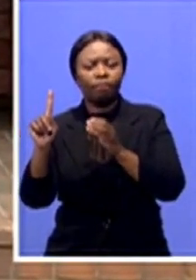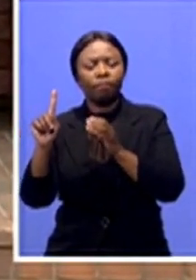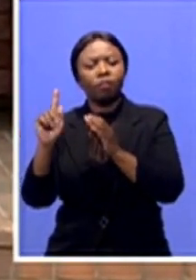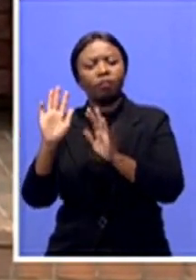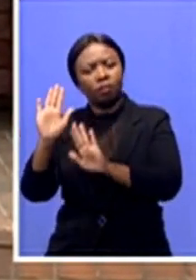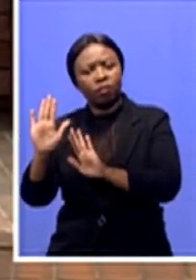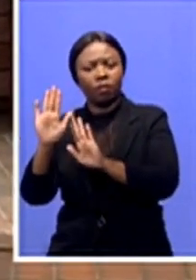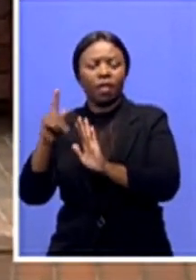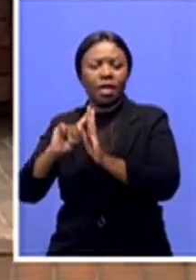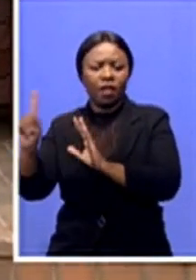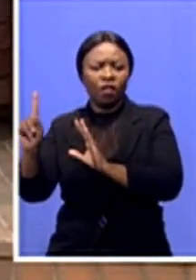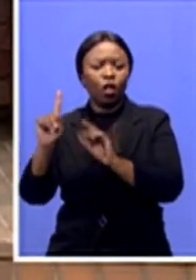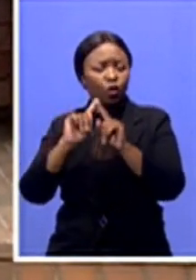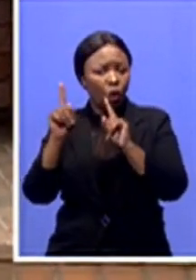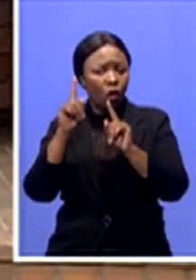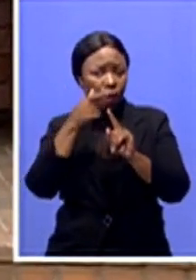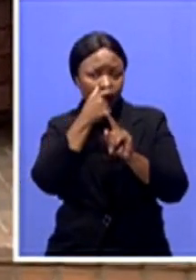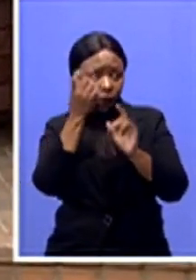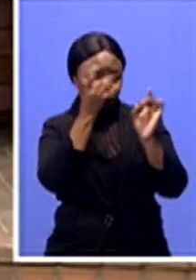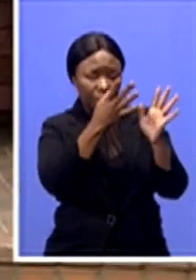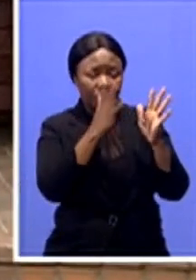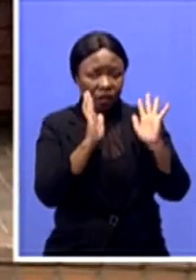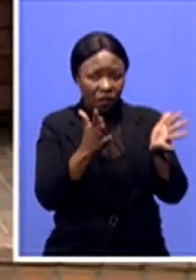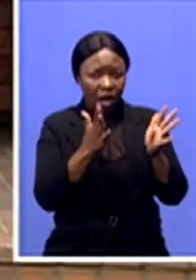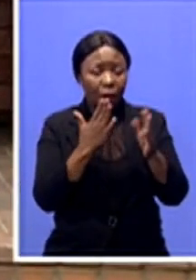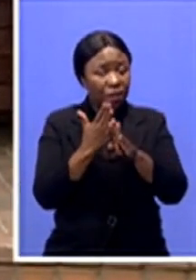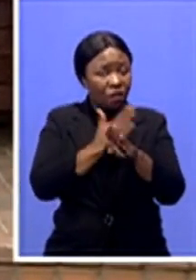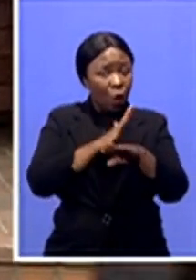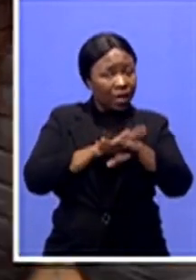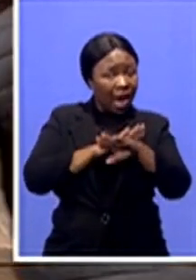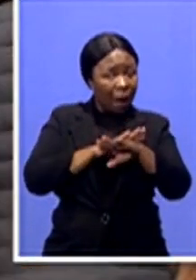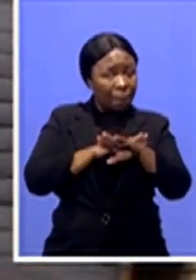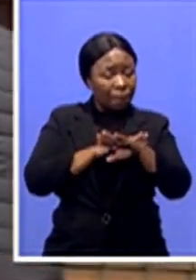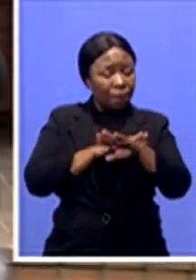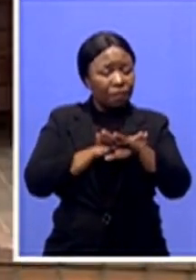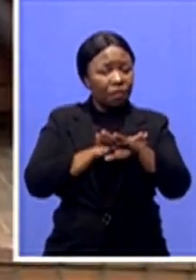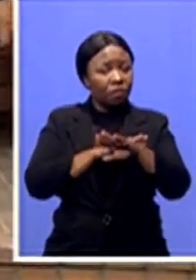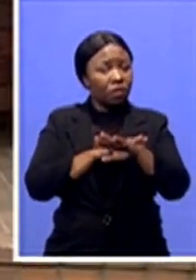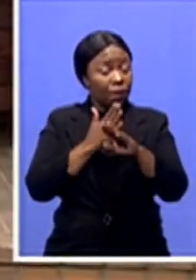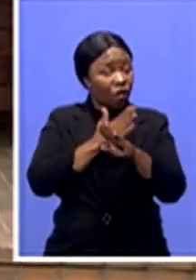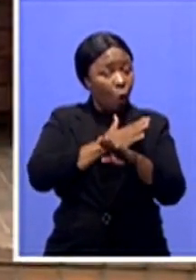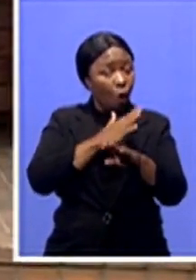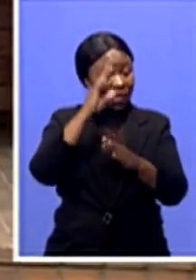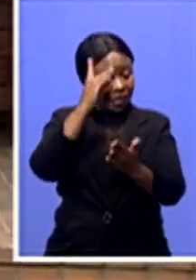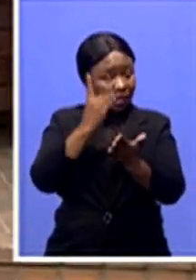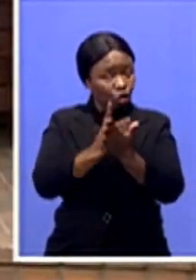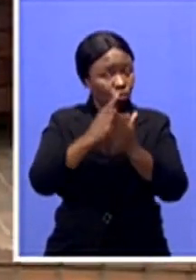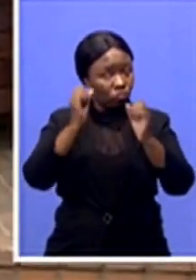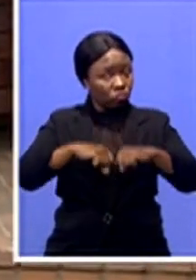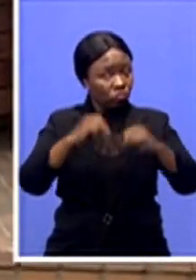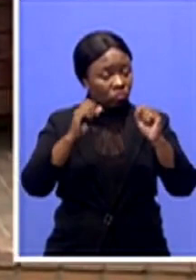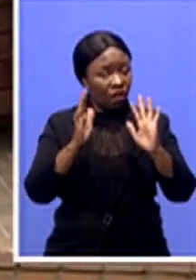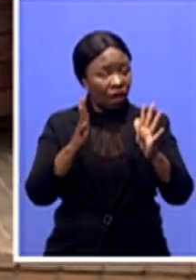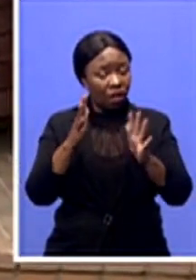Cyril Ramaphosa beforehand, before that particular decision was taken. The president saying that he became to